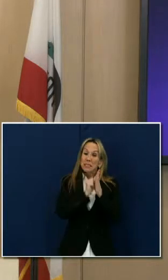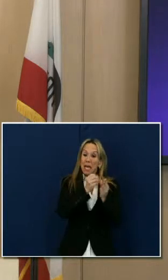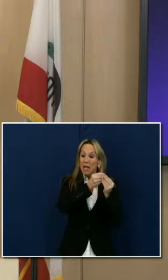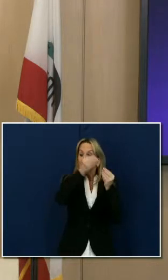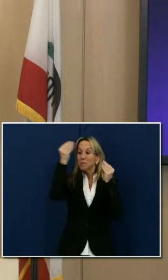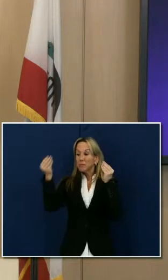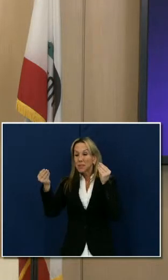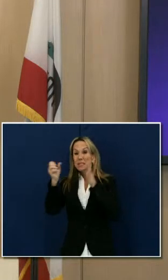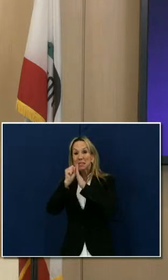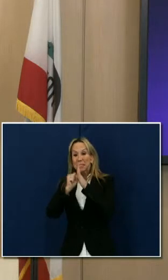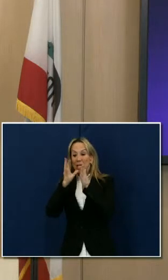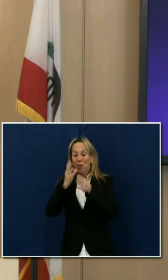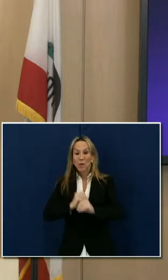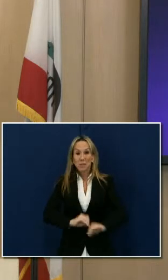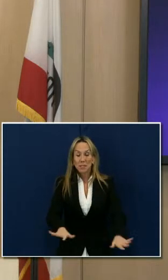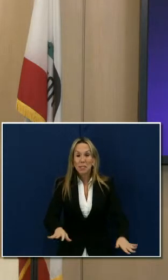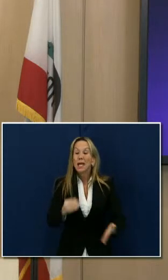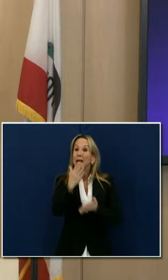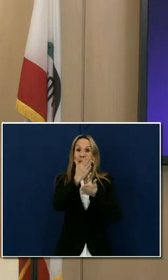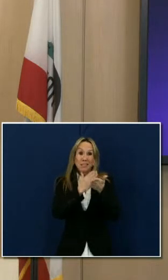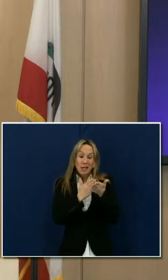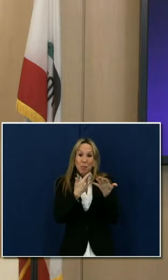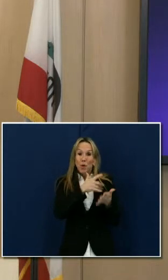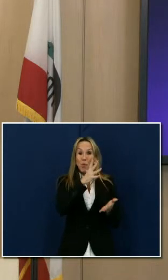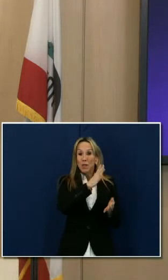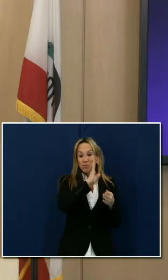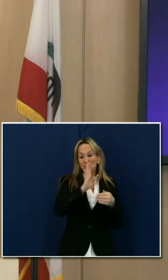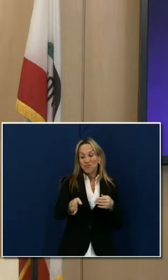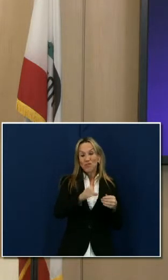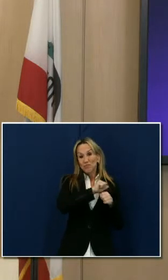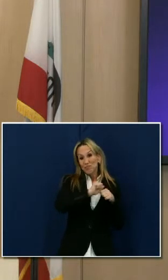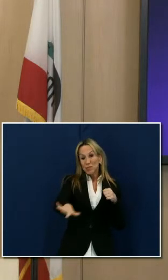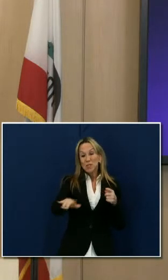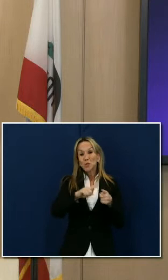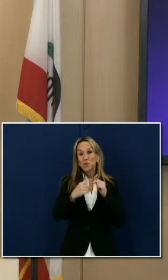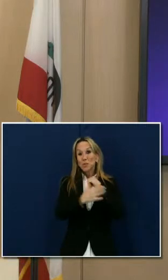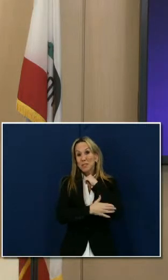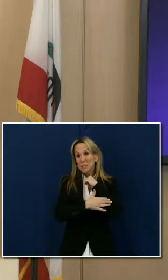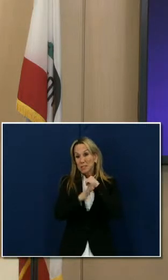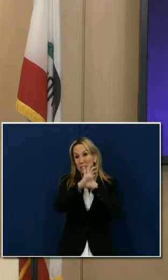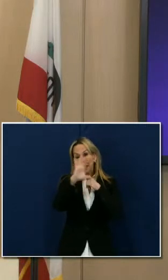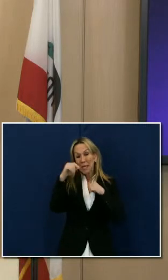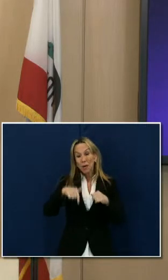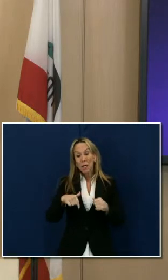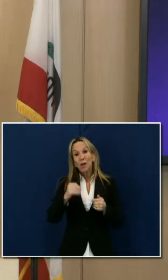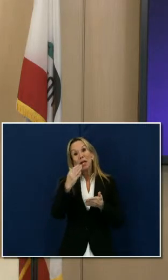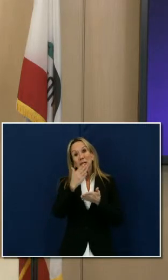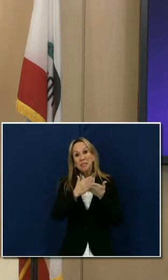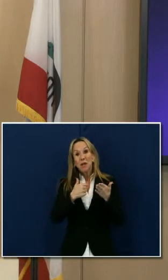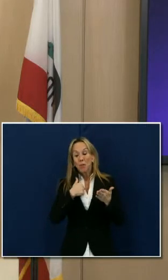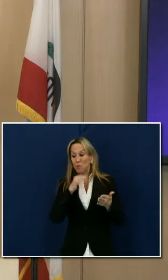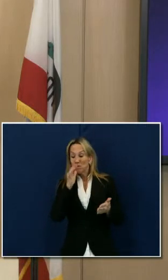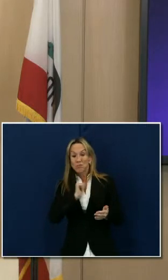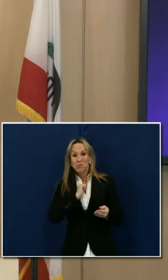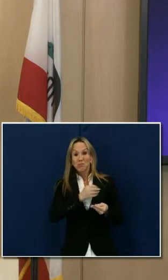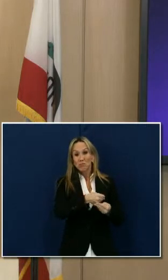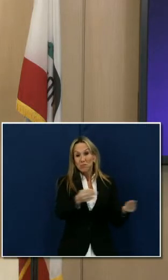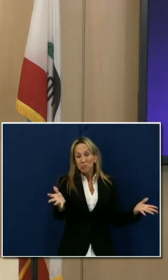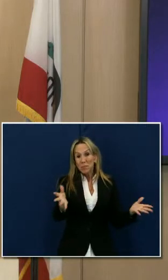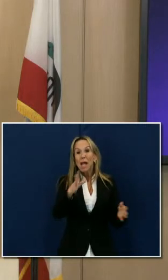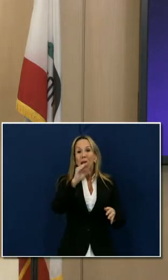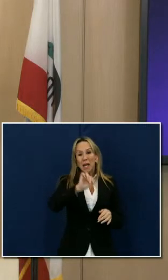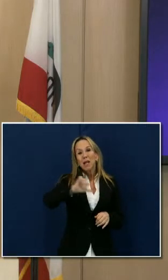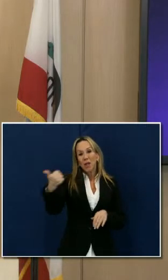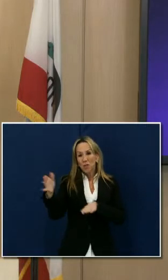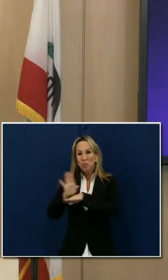sources that will administer them. And then in some instances, they come to the county, where in some cases we will do some ourselves, and often we will also provide them to